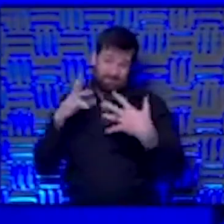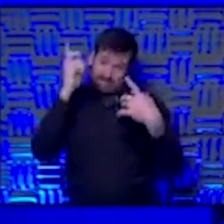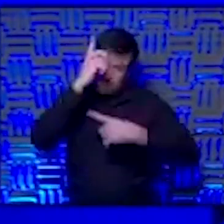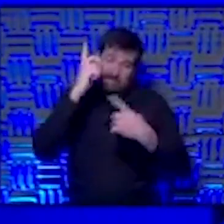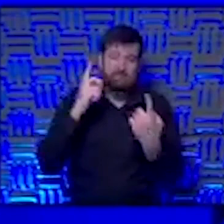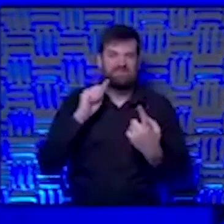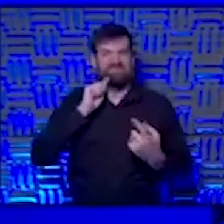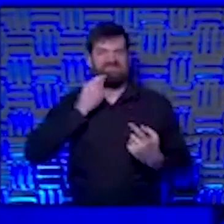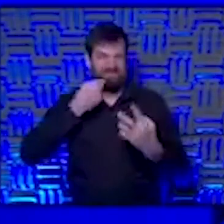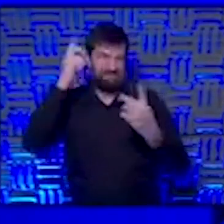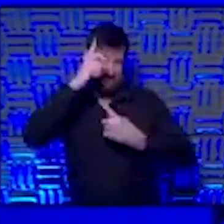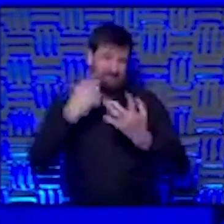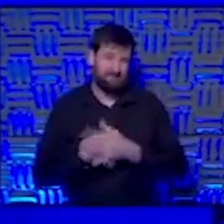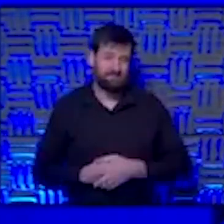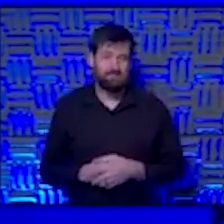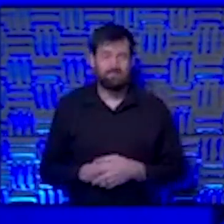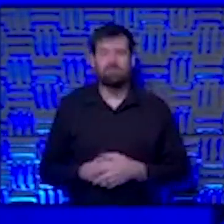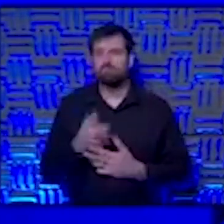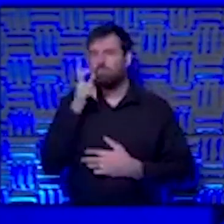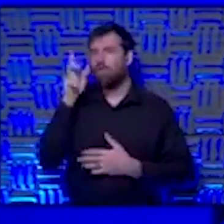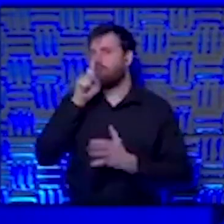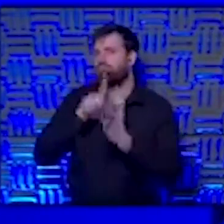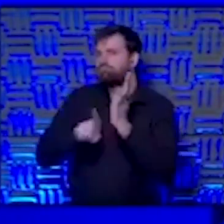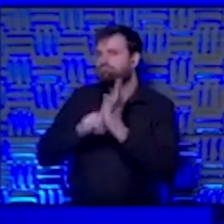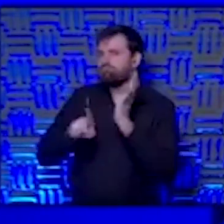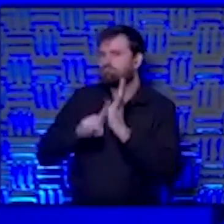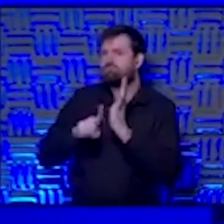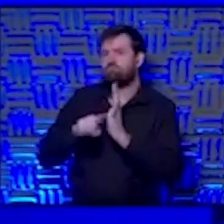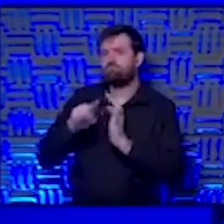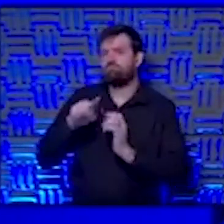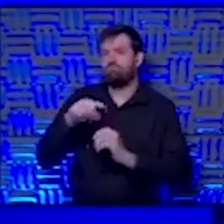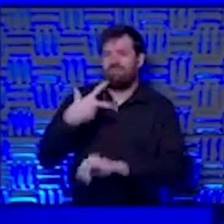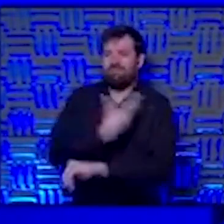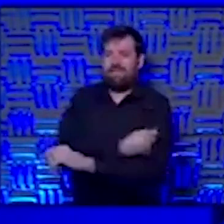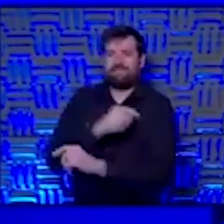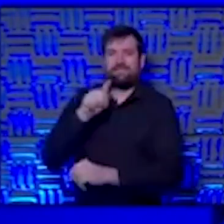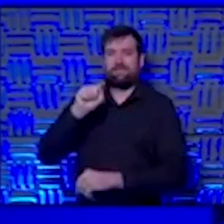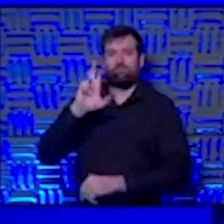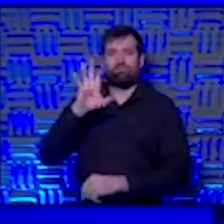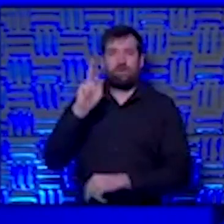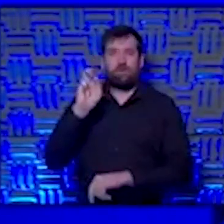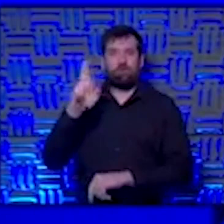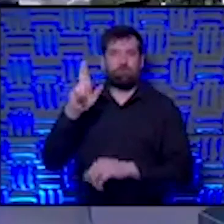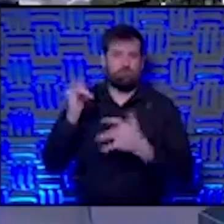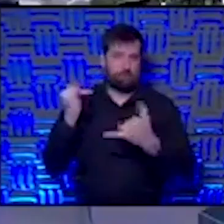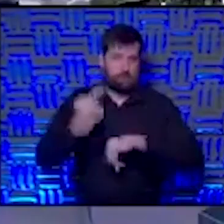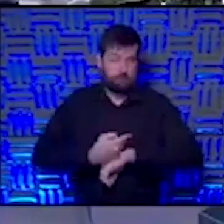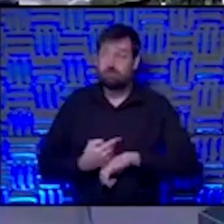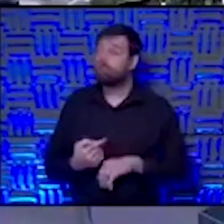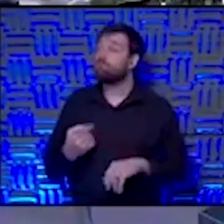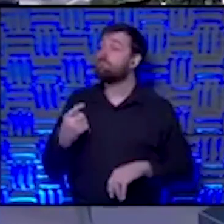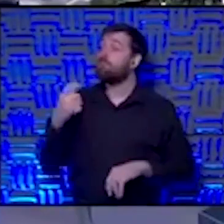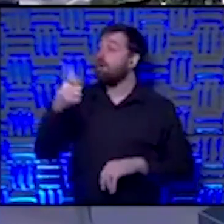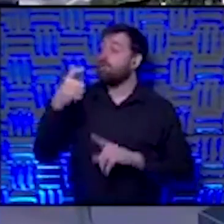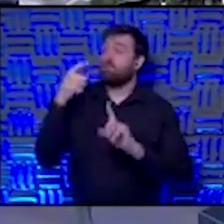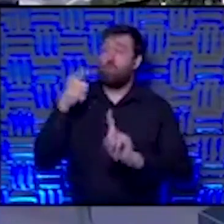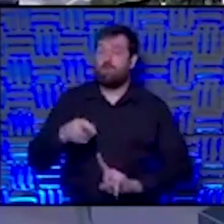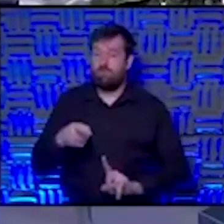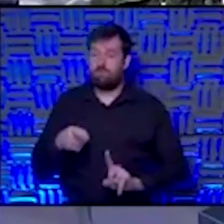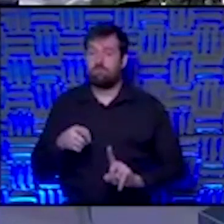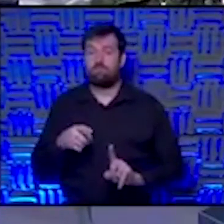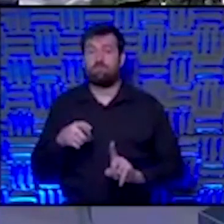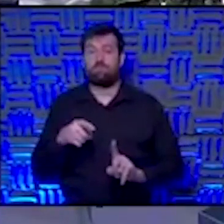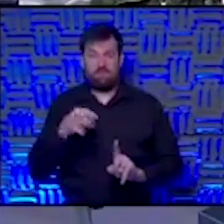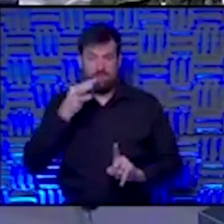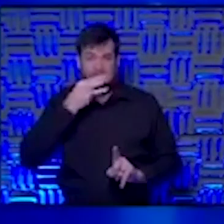and severe disease especially. So we'll take a look at the vaccine trackers today. And yeah, that would be great. And one other point just to be made about